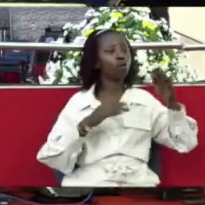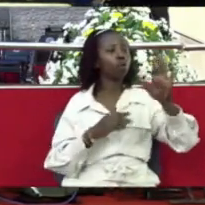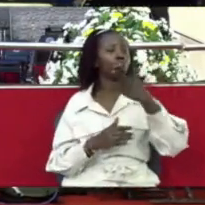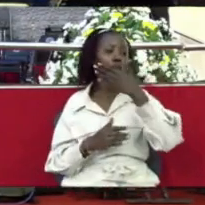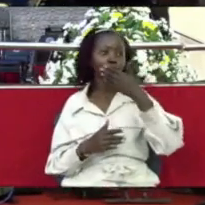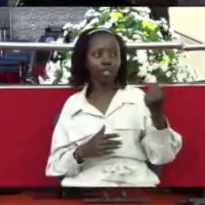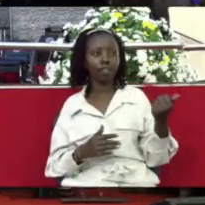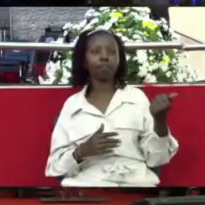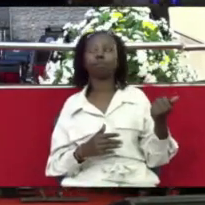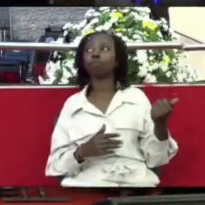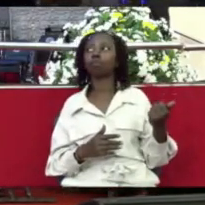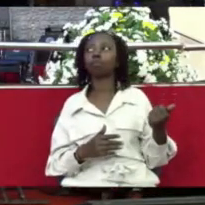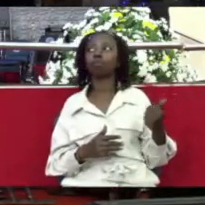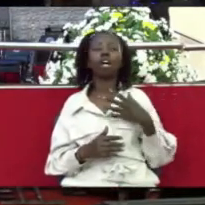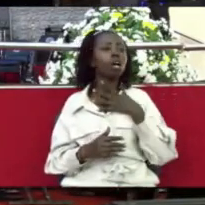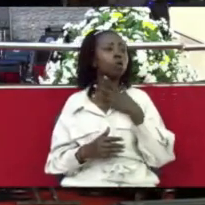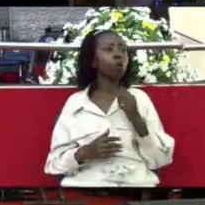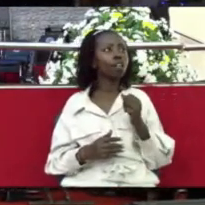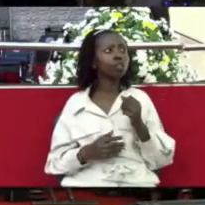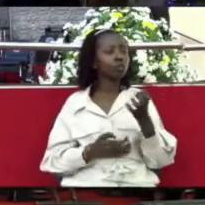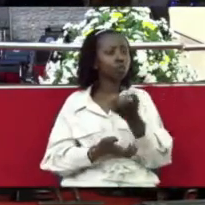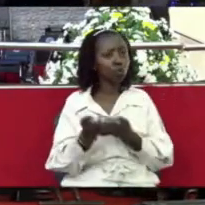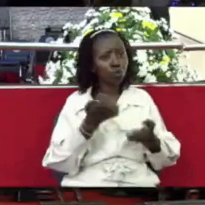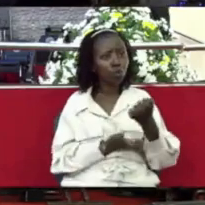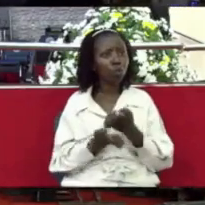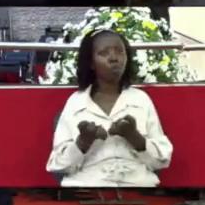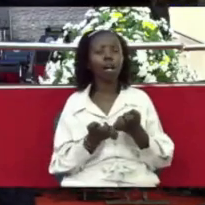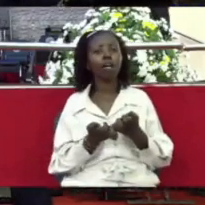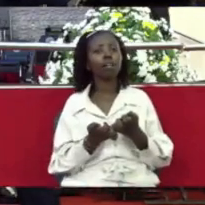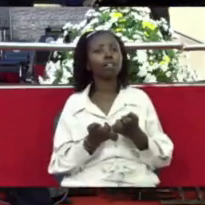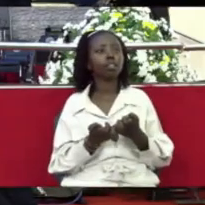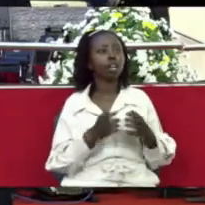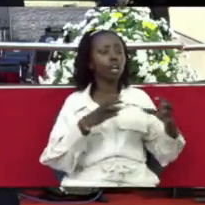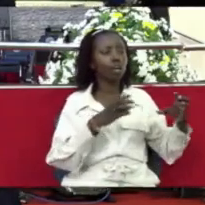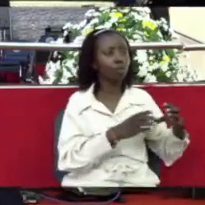and you're willing to buy a brick with me this next month,